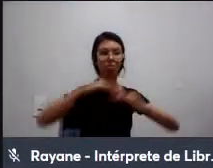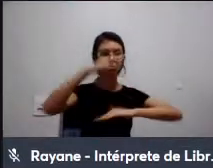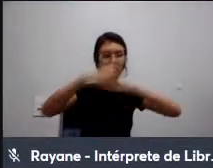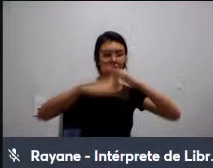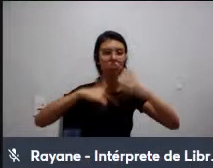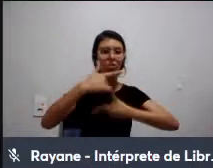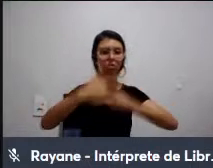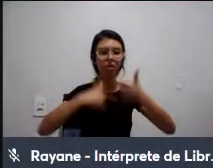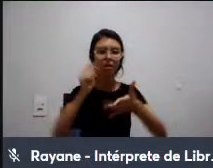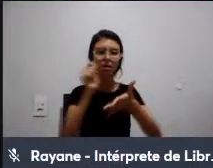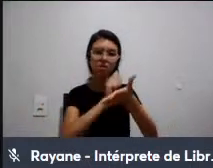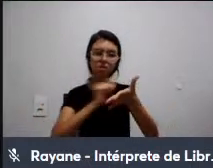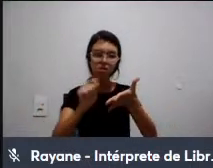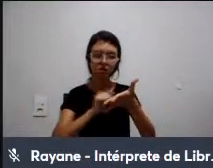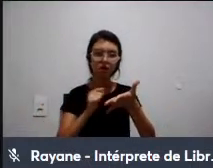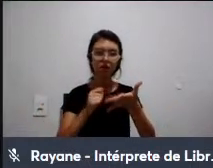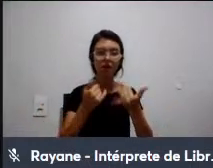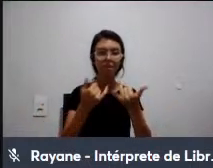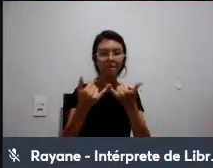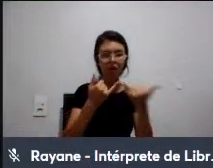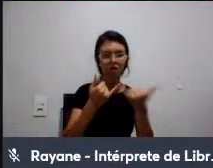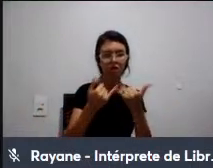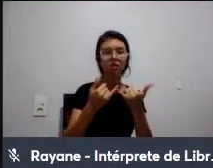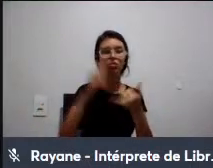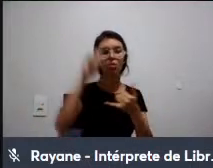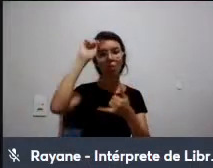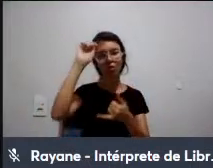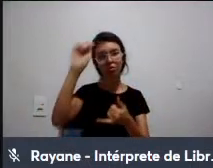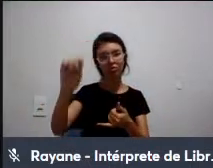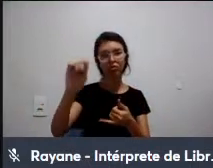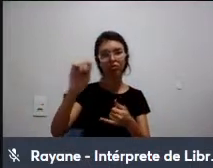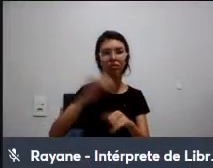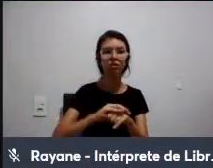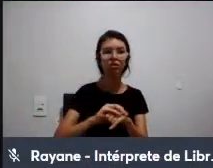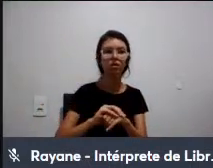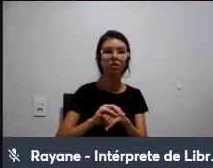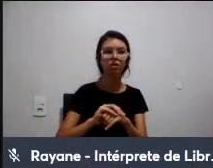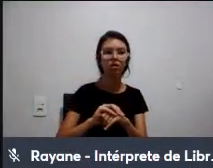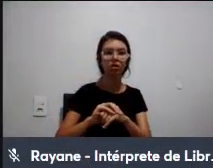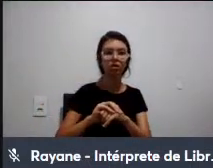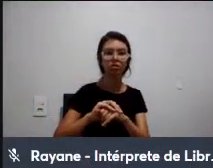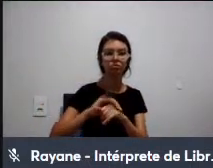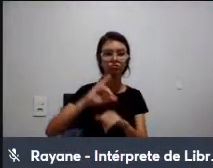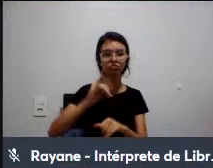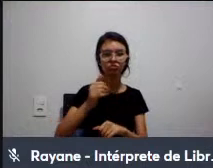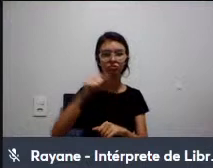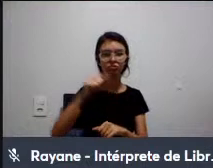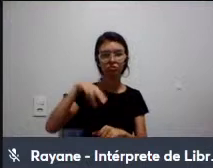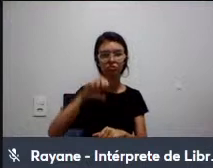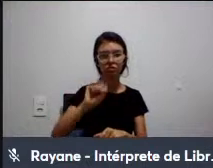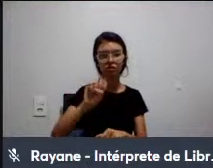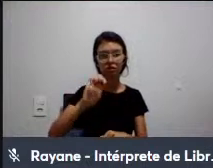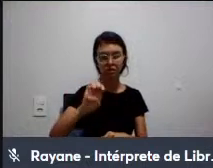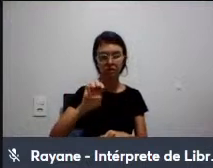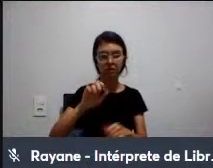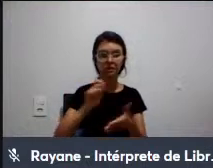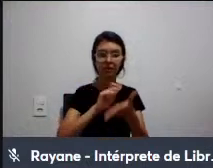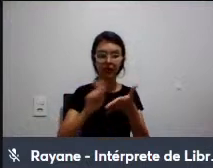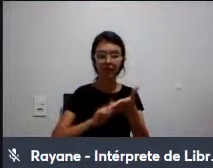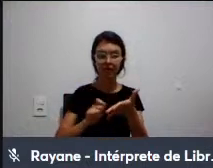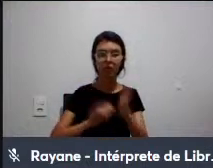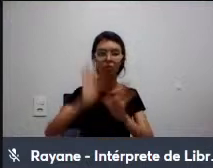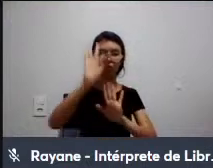Joyce, possivelmente o mais importante escritor da língua inglesa, que escreveu um texto chamado Ulysses.